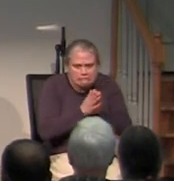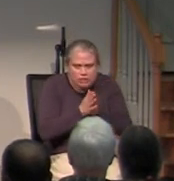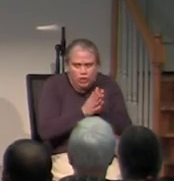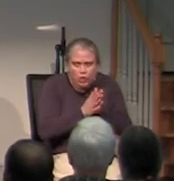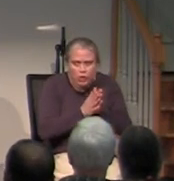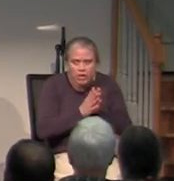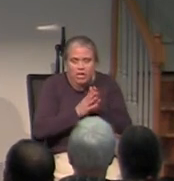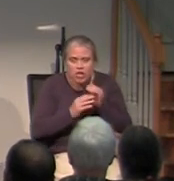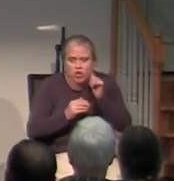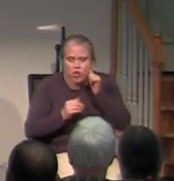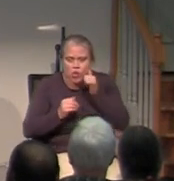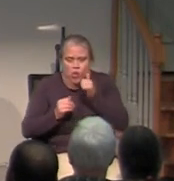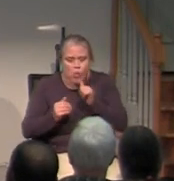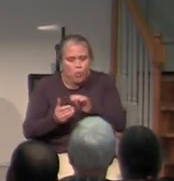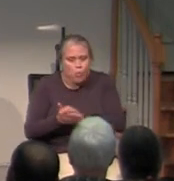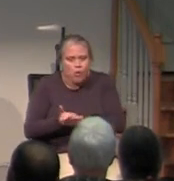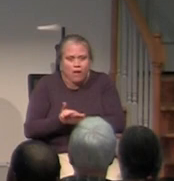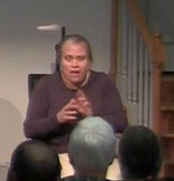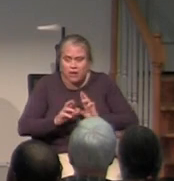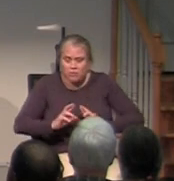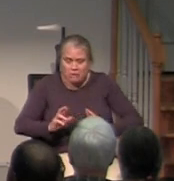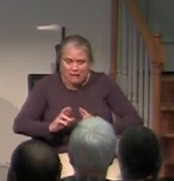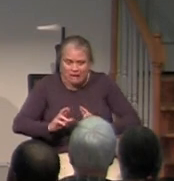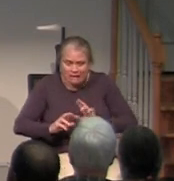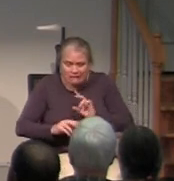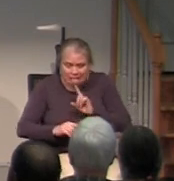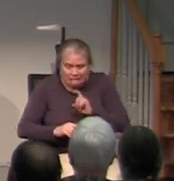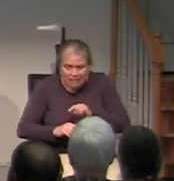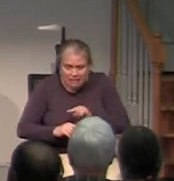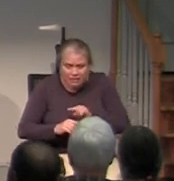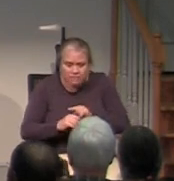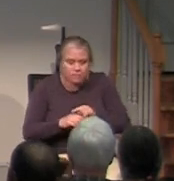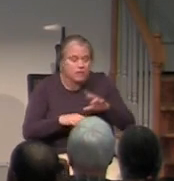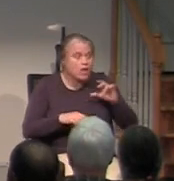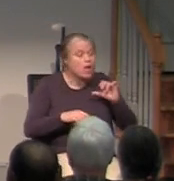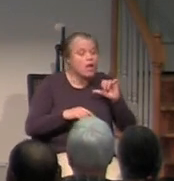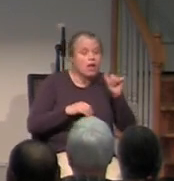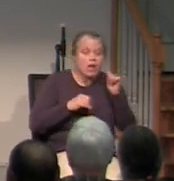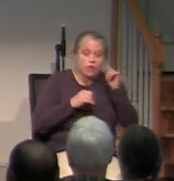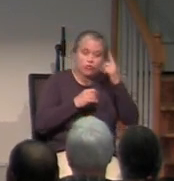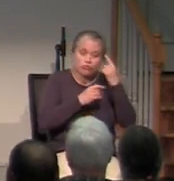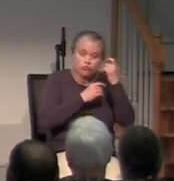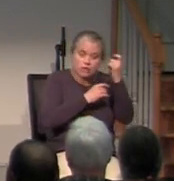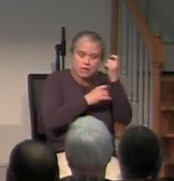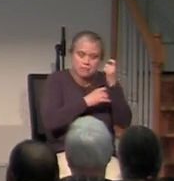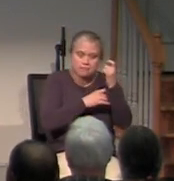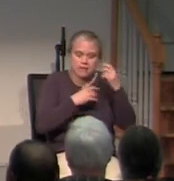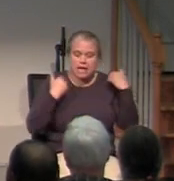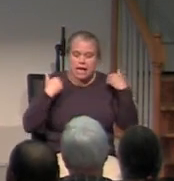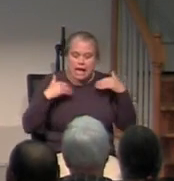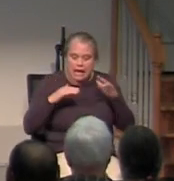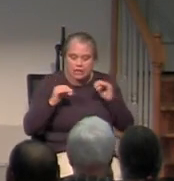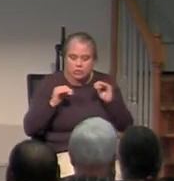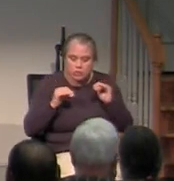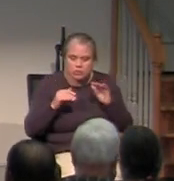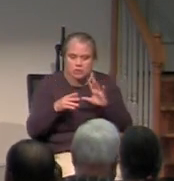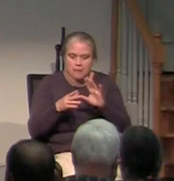She had another dream years later in which there was an angel measuring the people, determining whether they had received the Holy